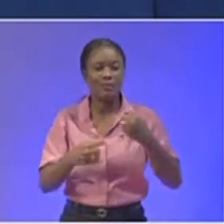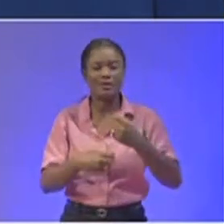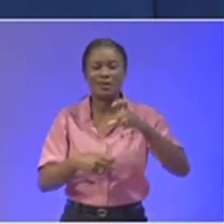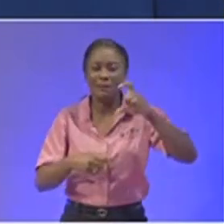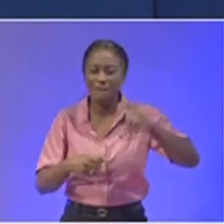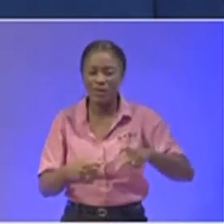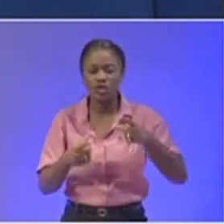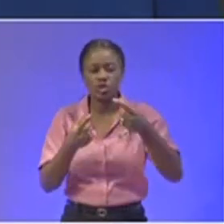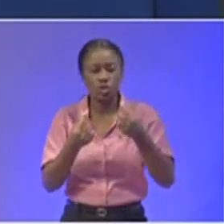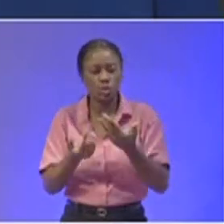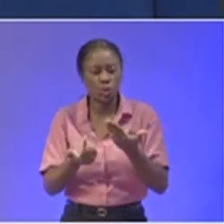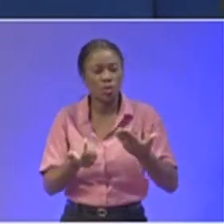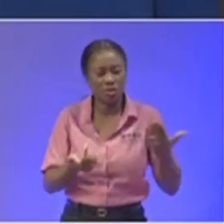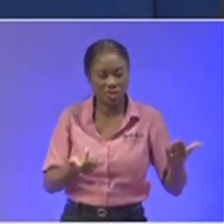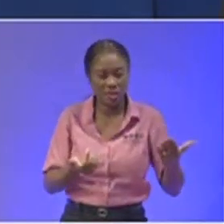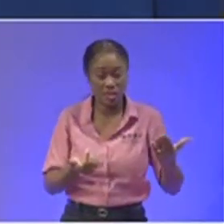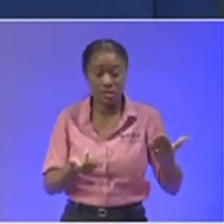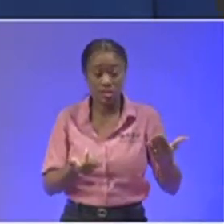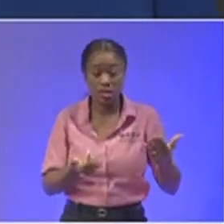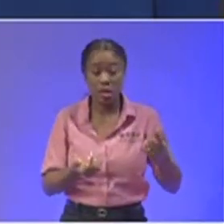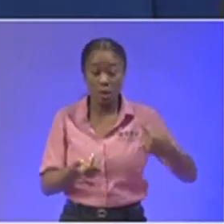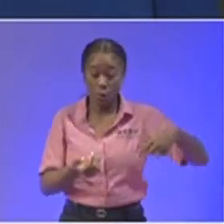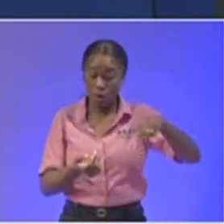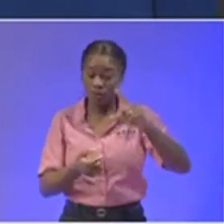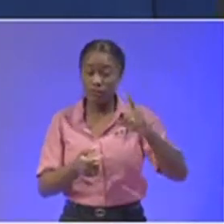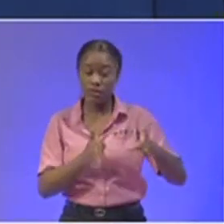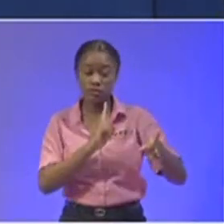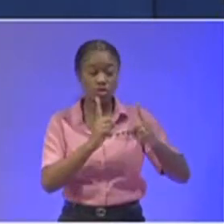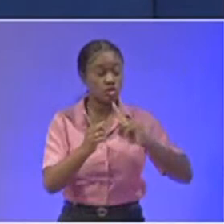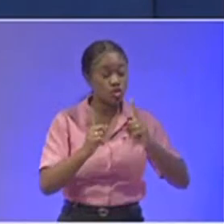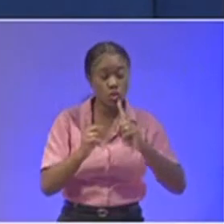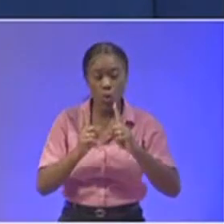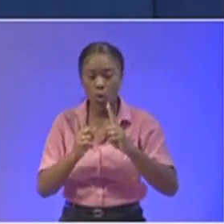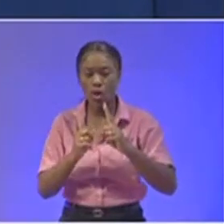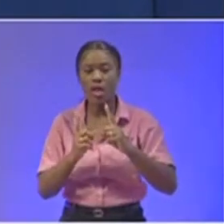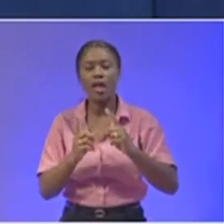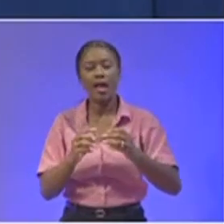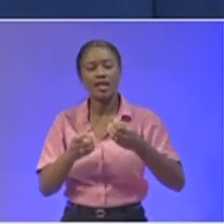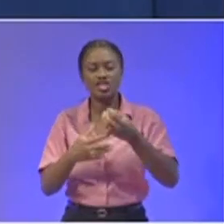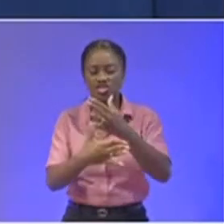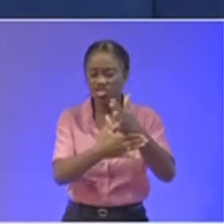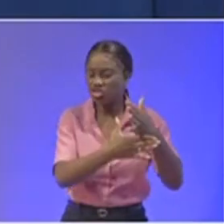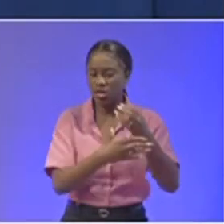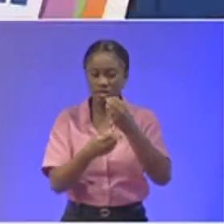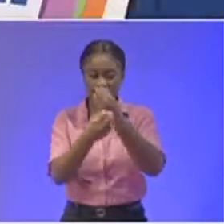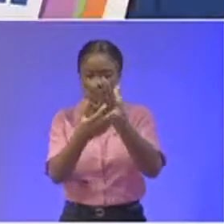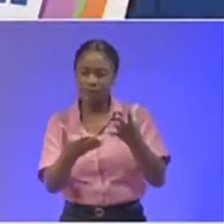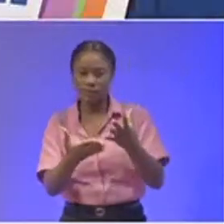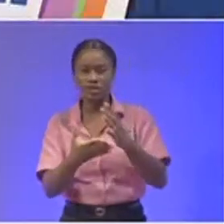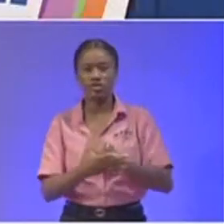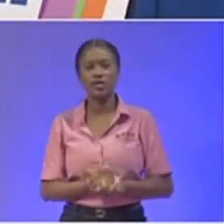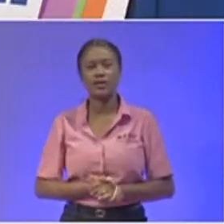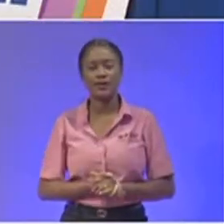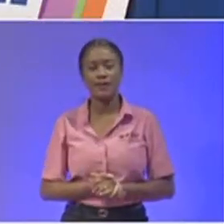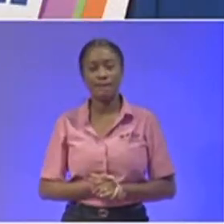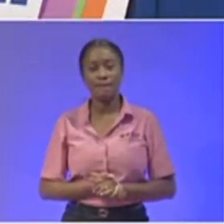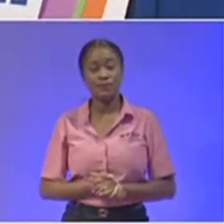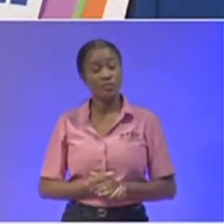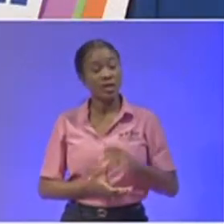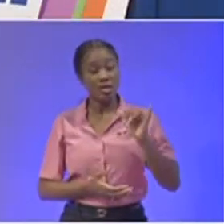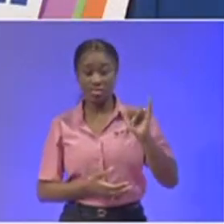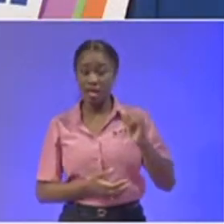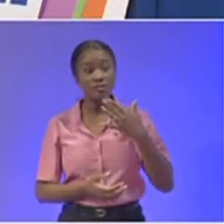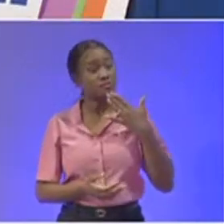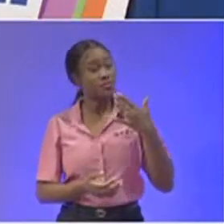action within our own spaces and talking to each other and moving that information forward. Well, Ms. Bastian, that's all well and good, you